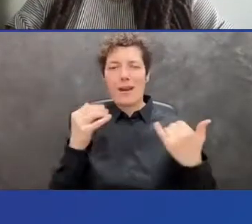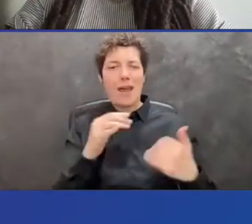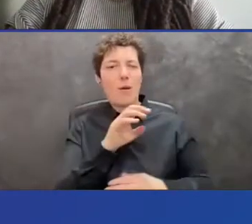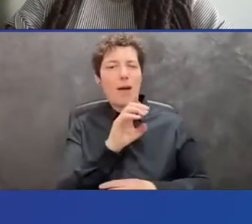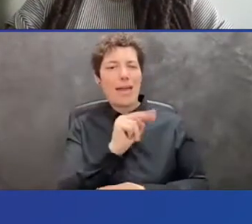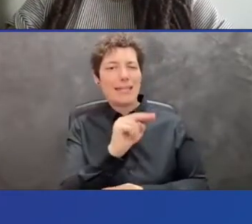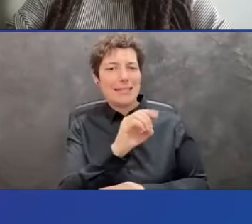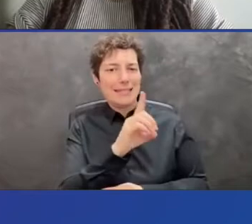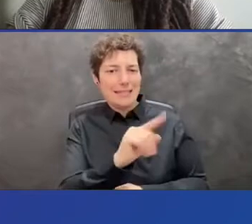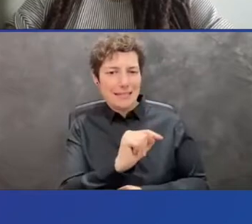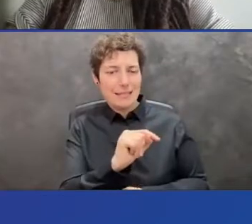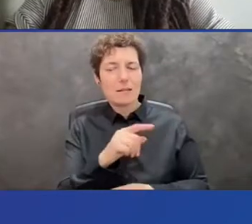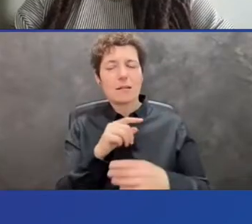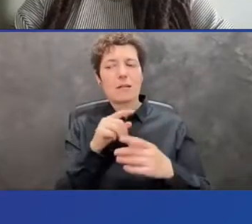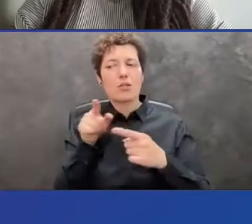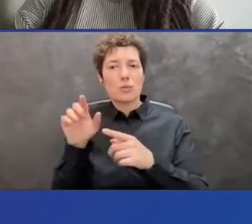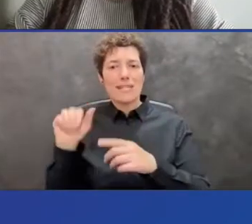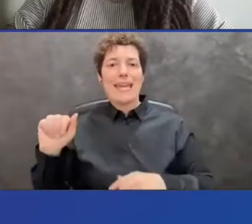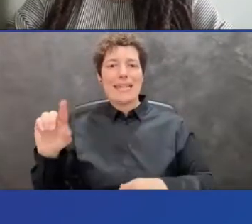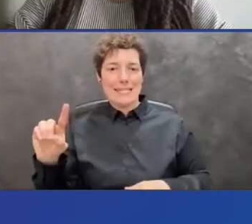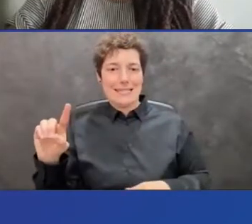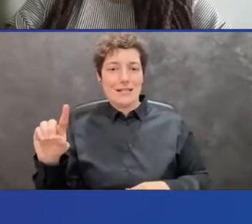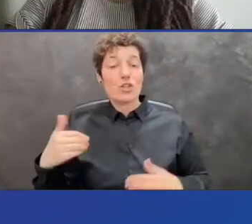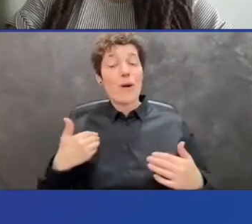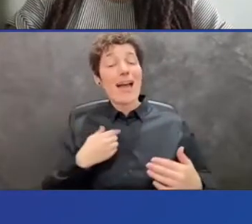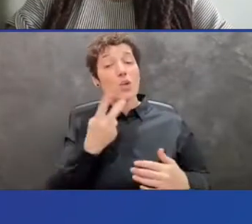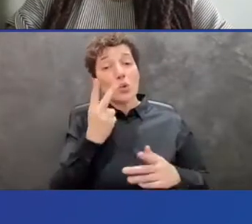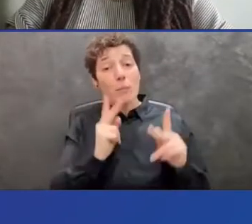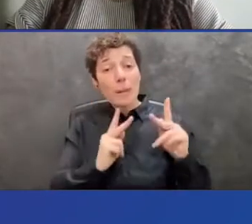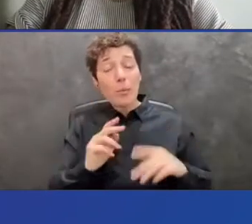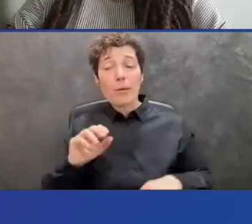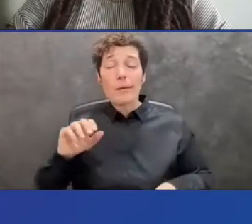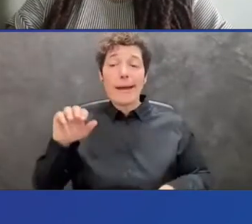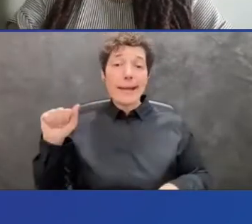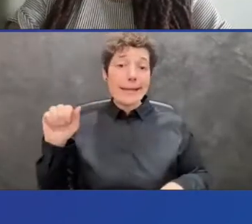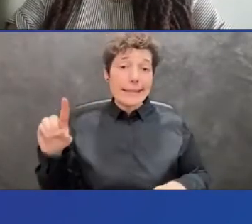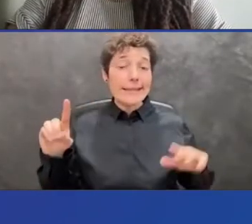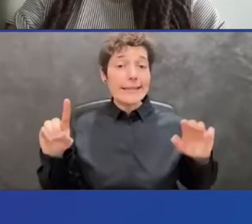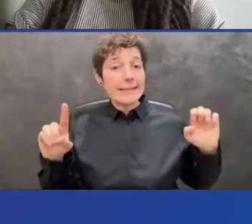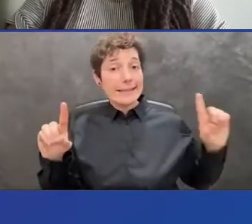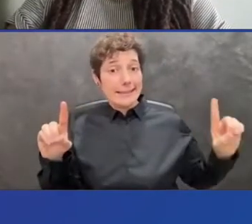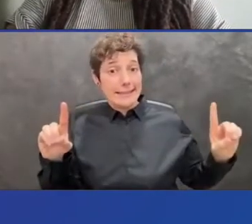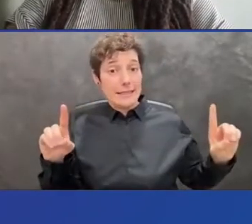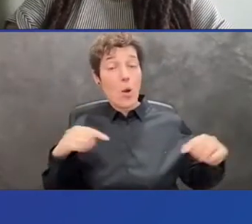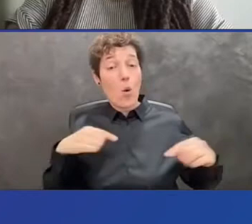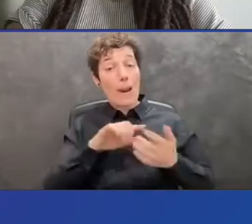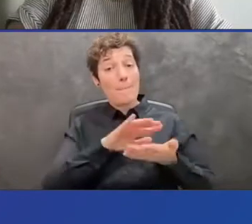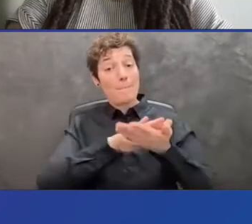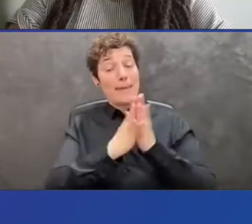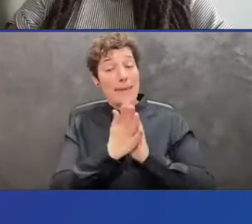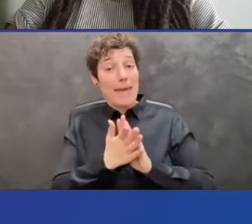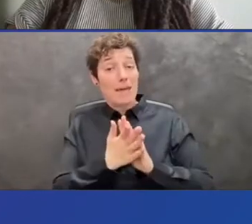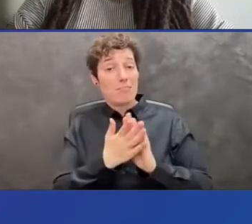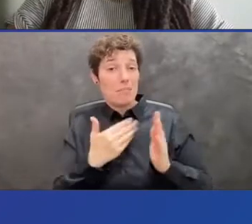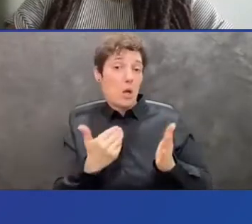and they treated me, there was no infantilization. There was no, oh, you're brand new. It was like, let's roll out, here we go. And that